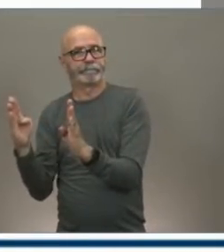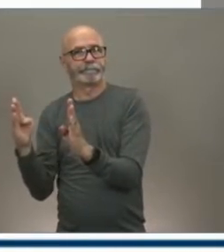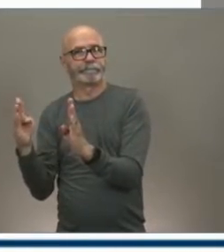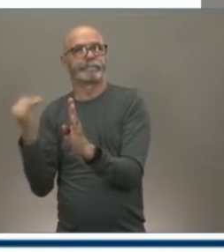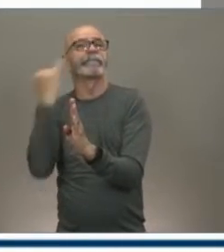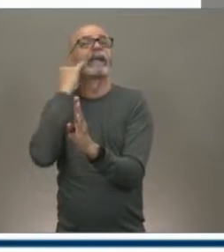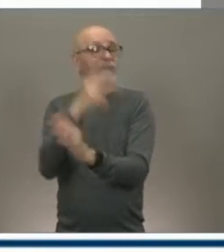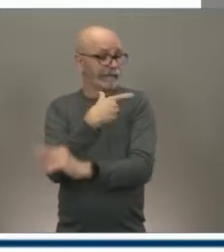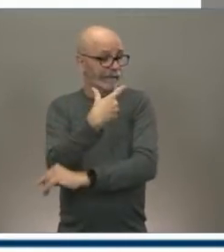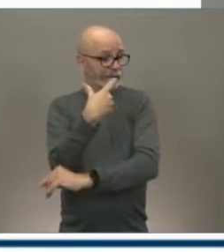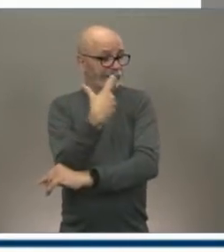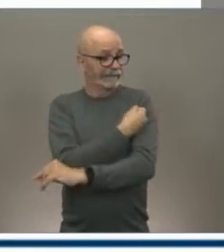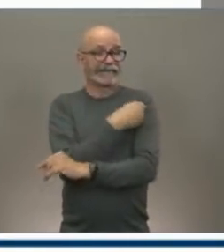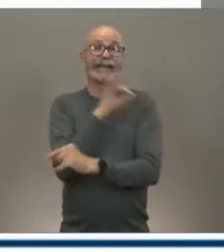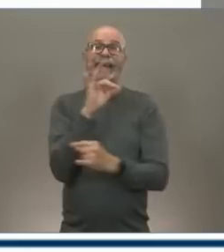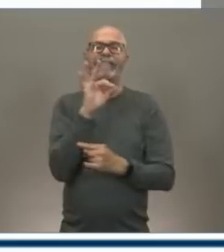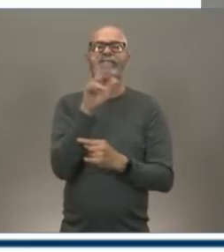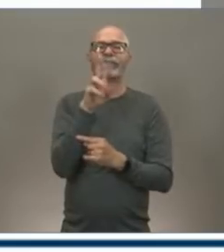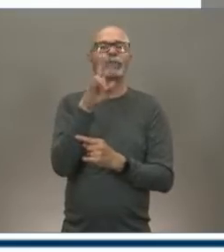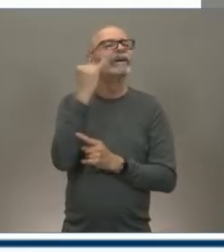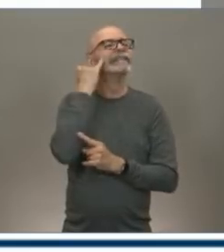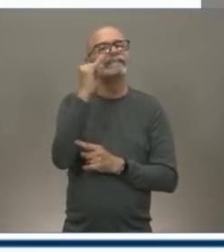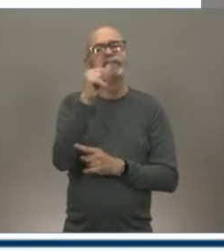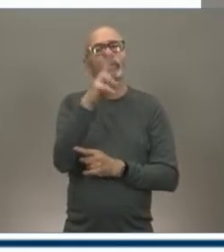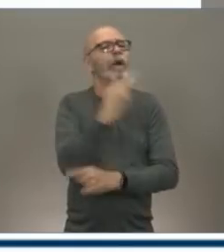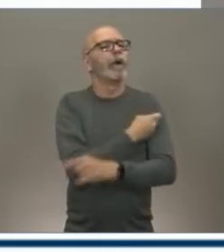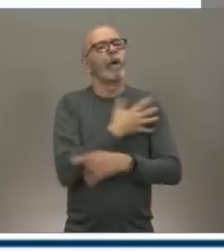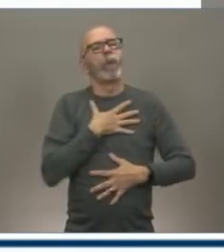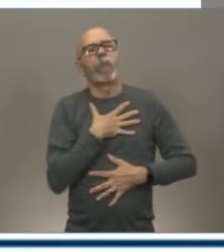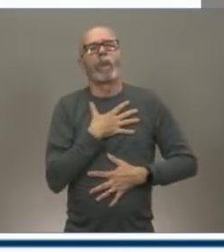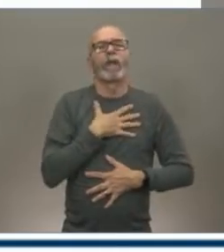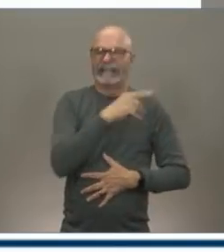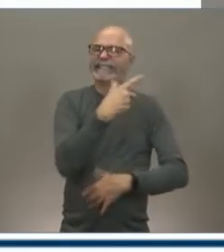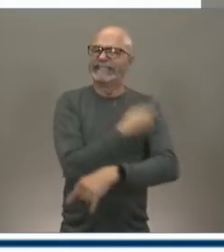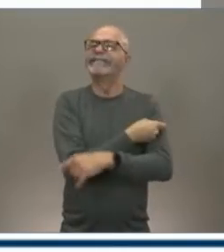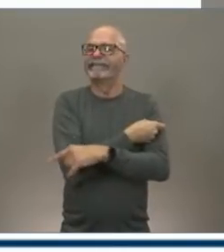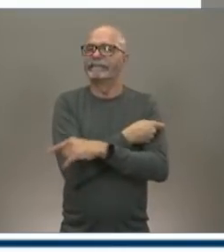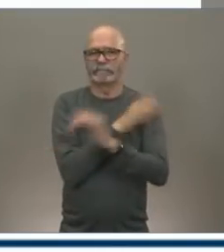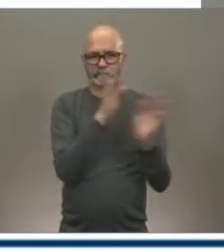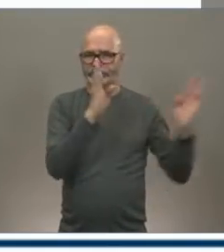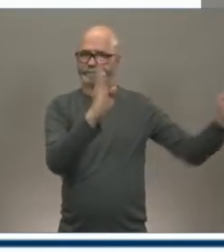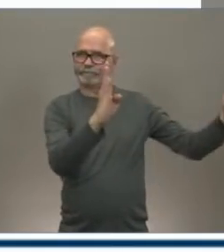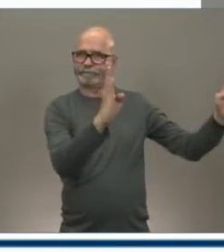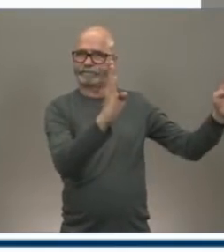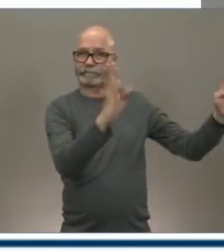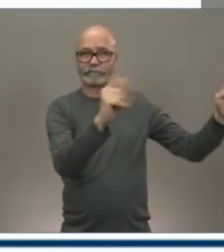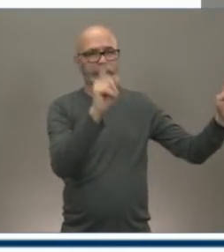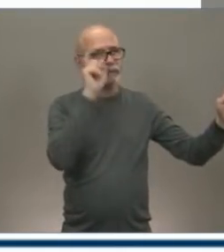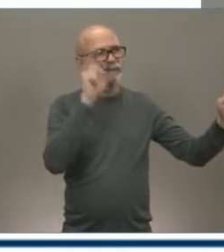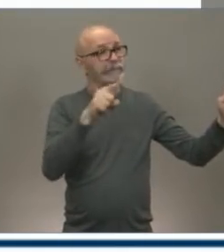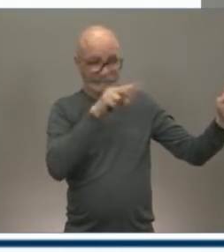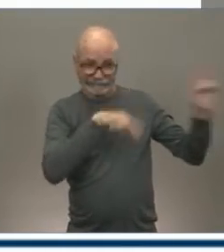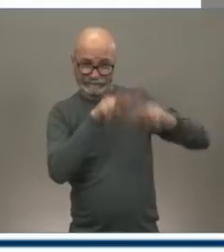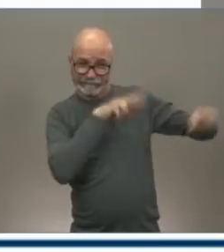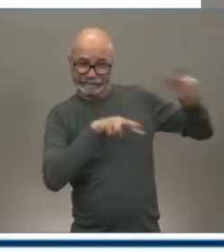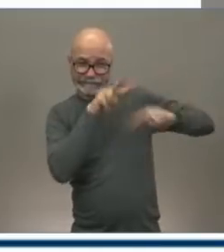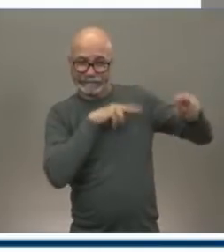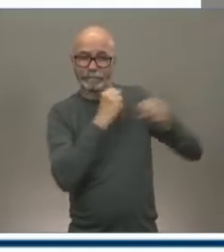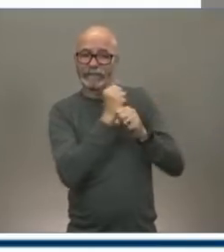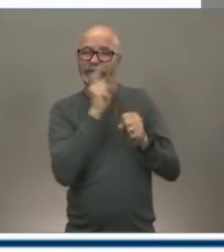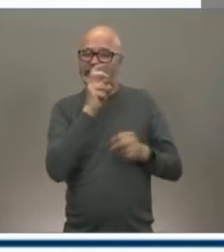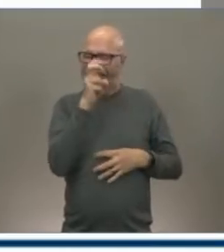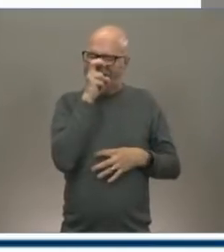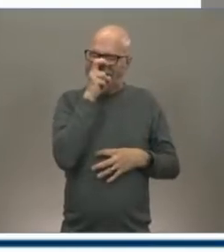Canada, in that it needs to go through the rigorous process of assessment of the evidence on safety and